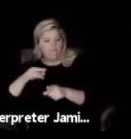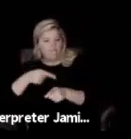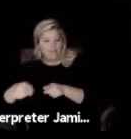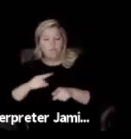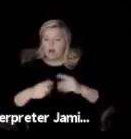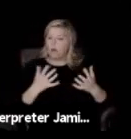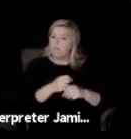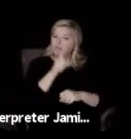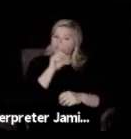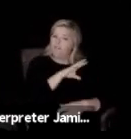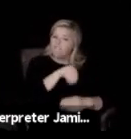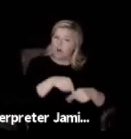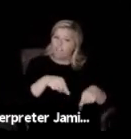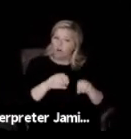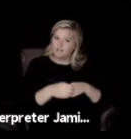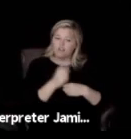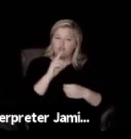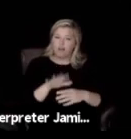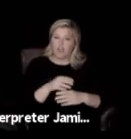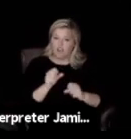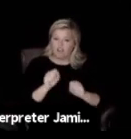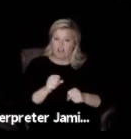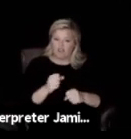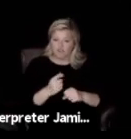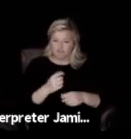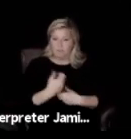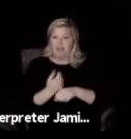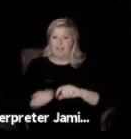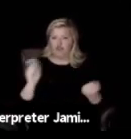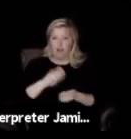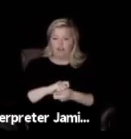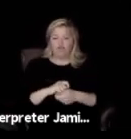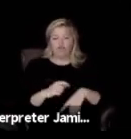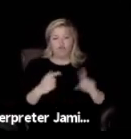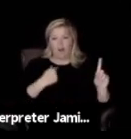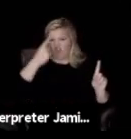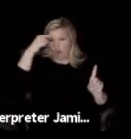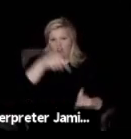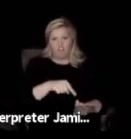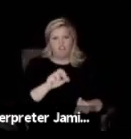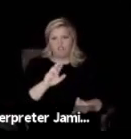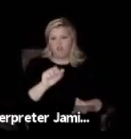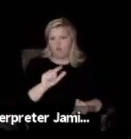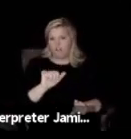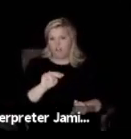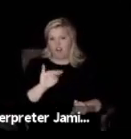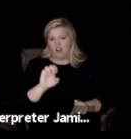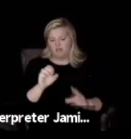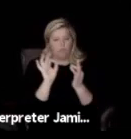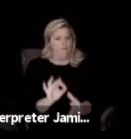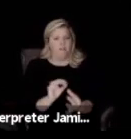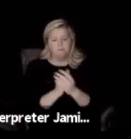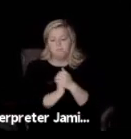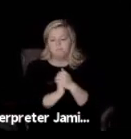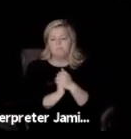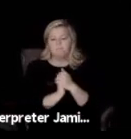have always been involved with philanthropy work and all that. So I said, this would be a great time. And there